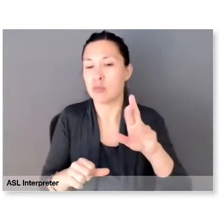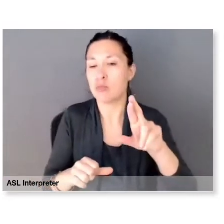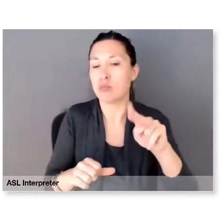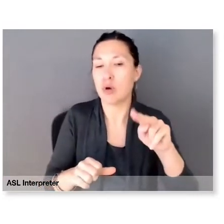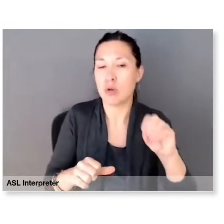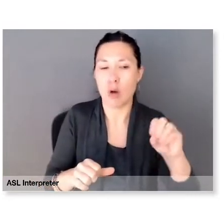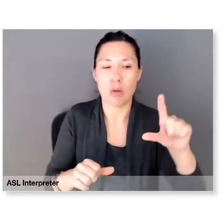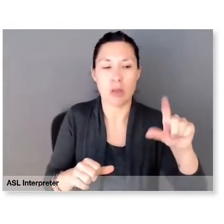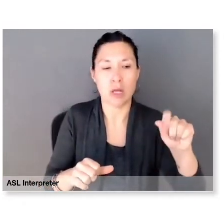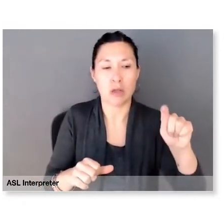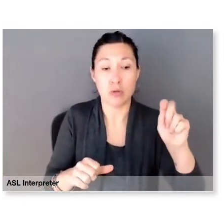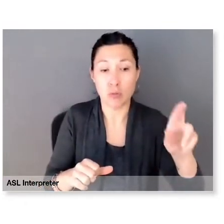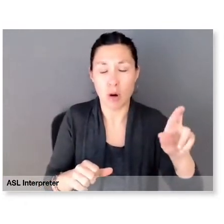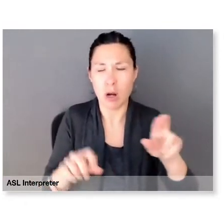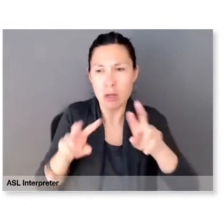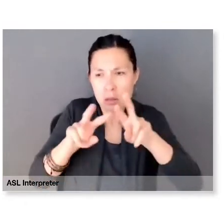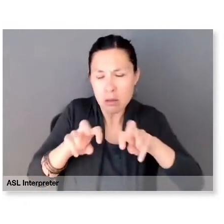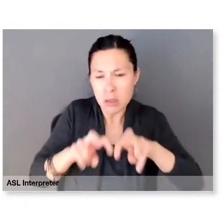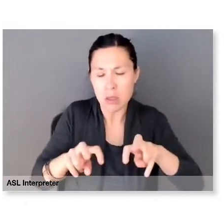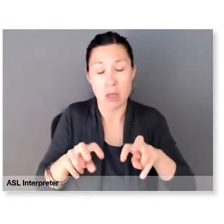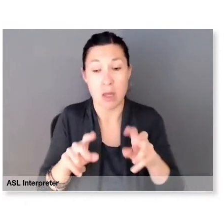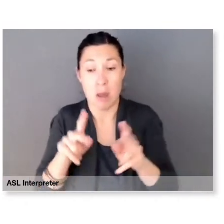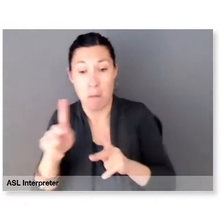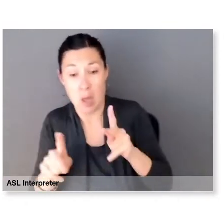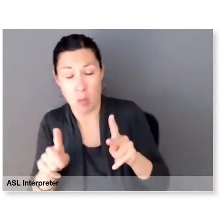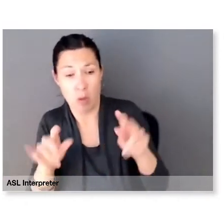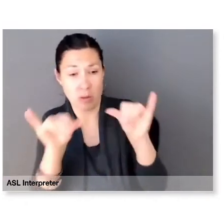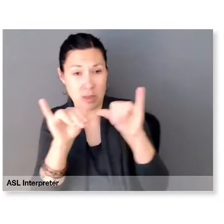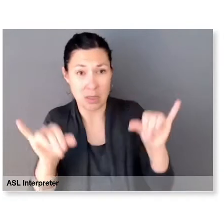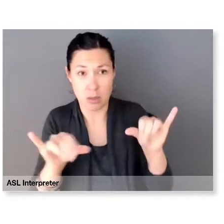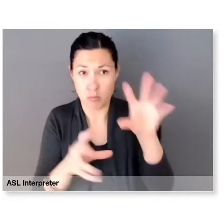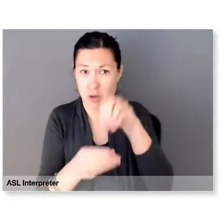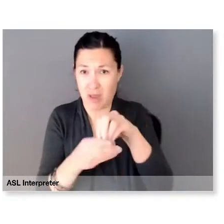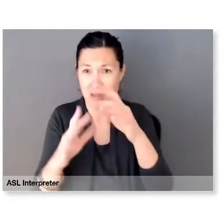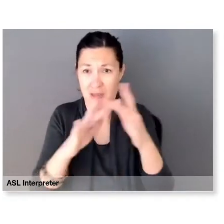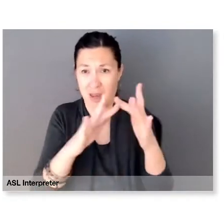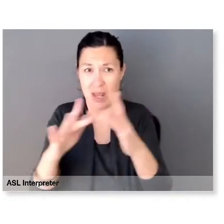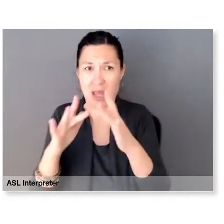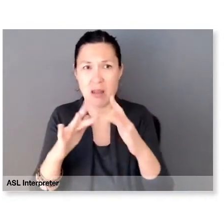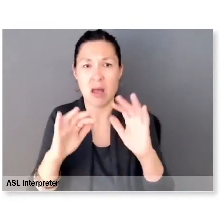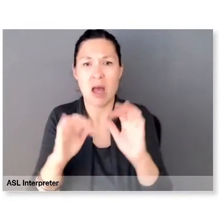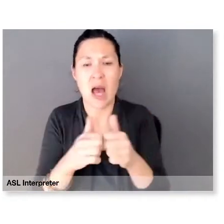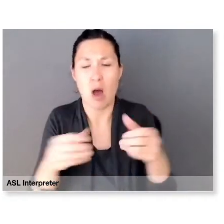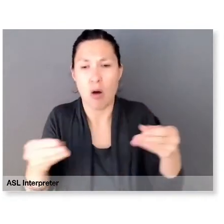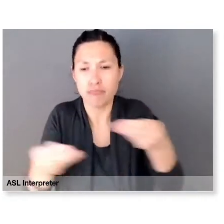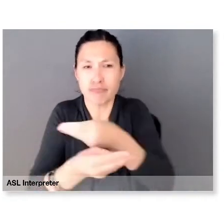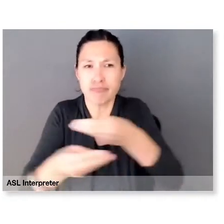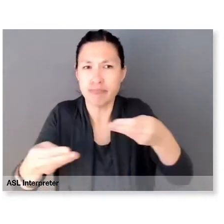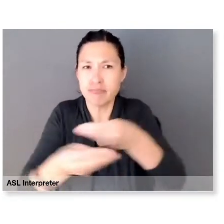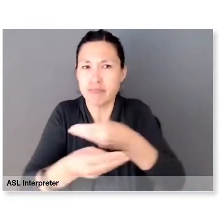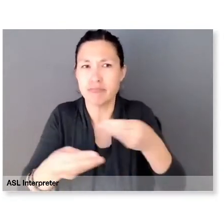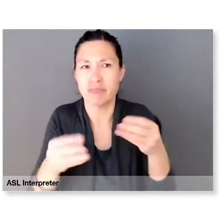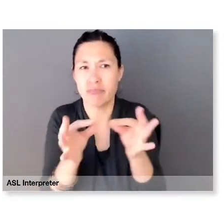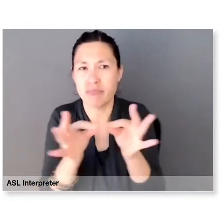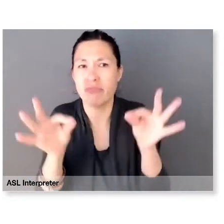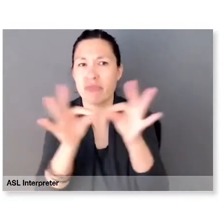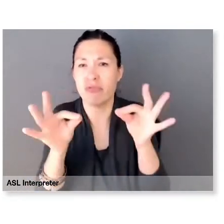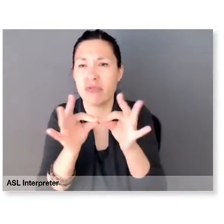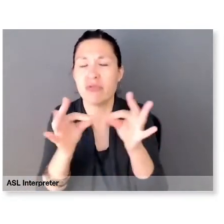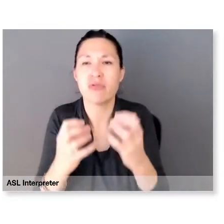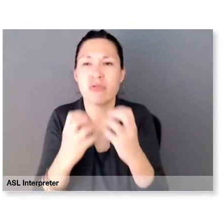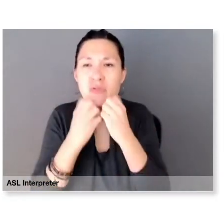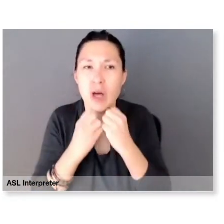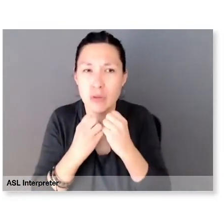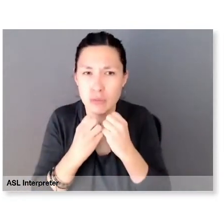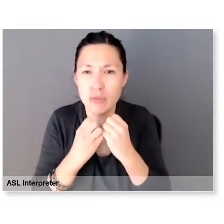systems all within the same network exchange values with one another. Now the term bias